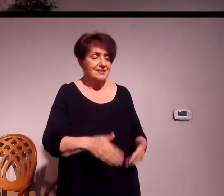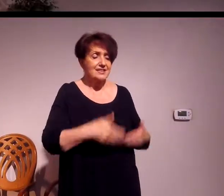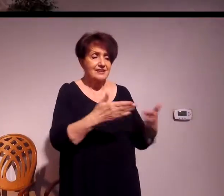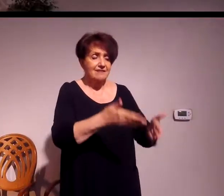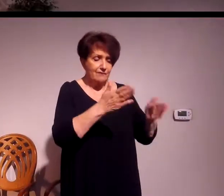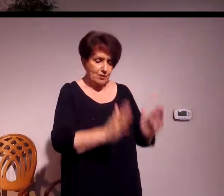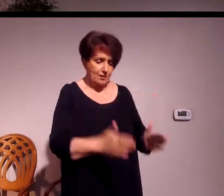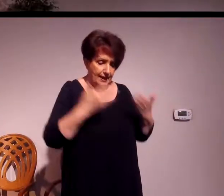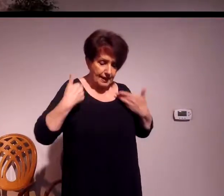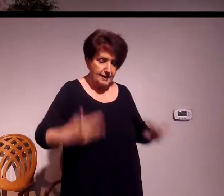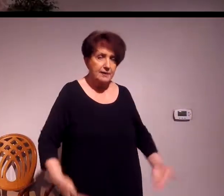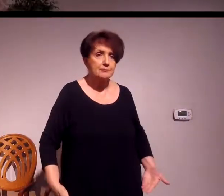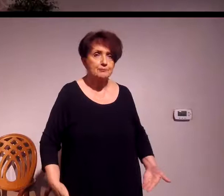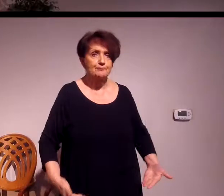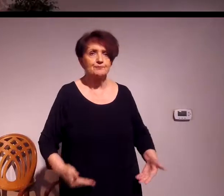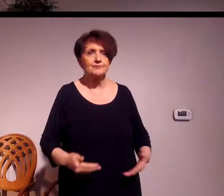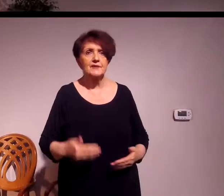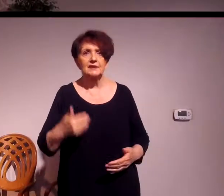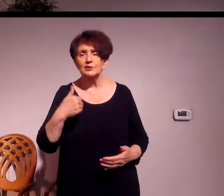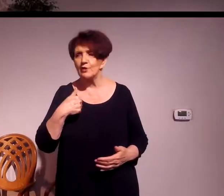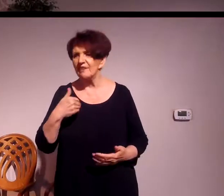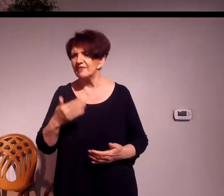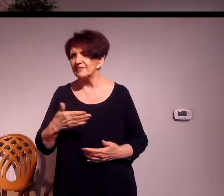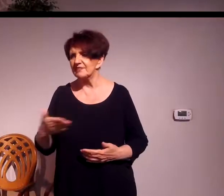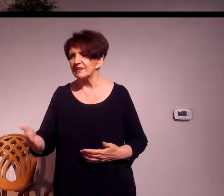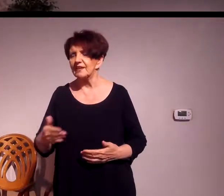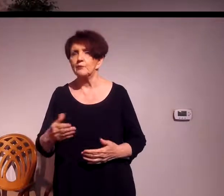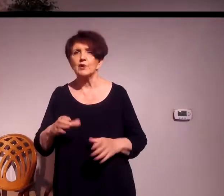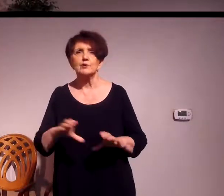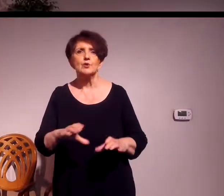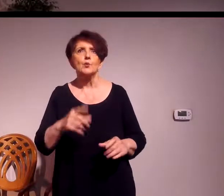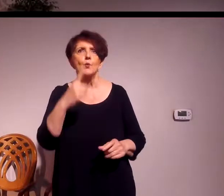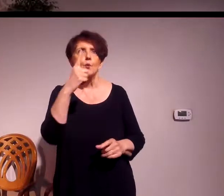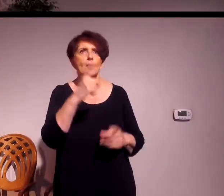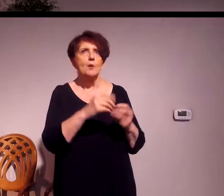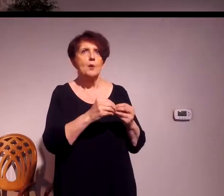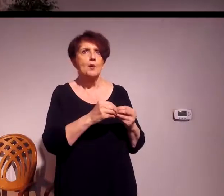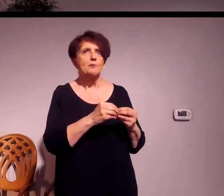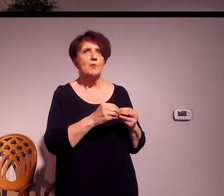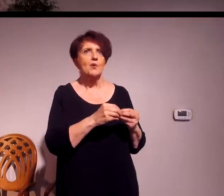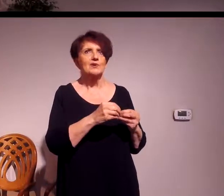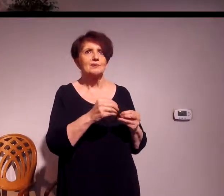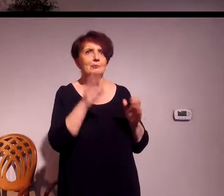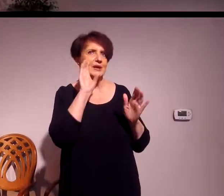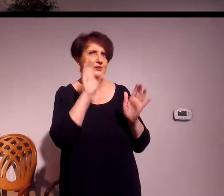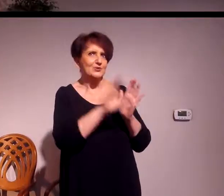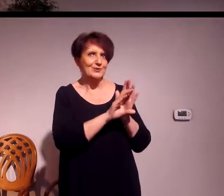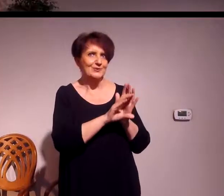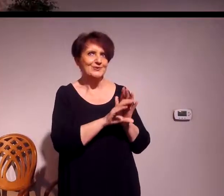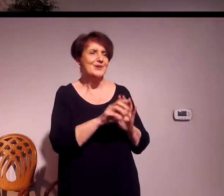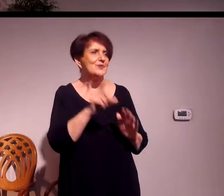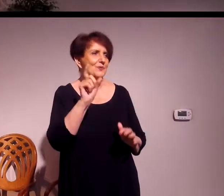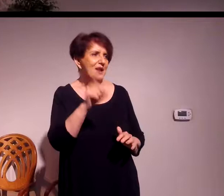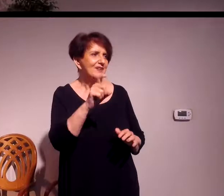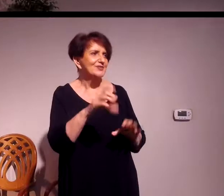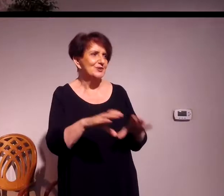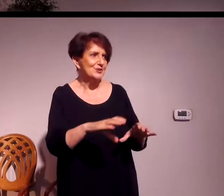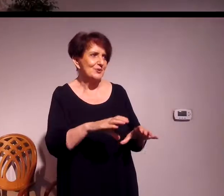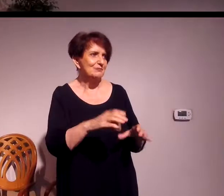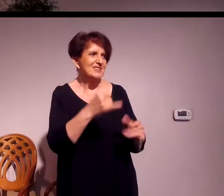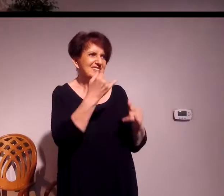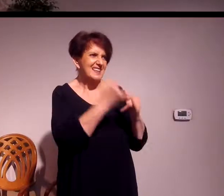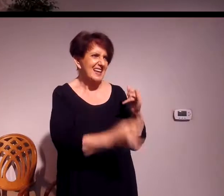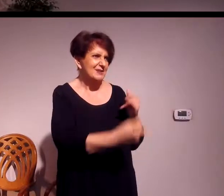that. So I've got this thing, and we're going to do one more slide just because we got to get through these slides, okay? But this is the last